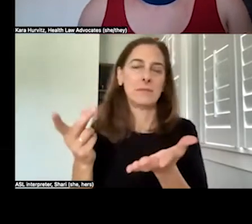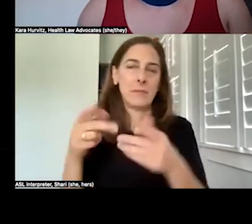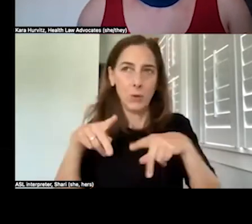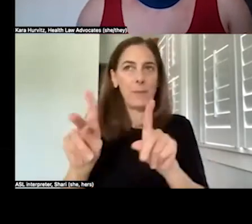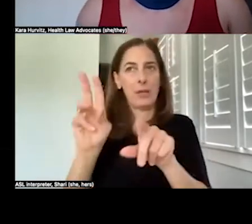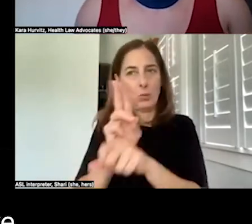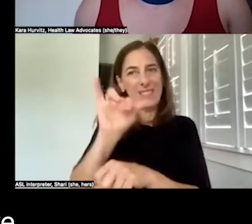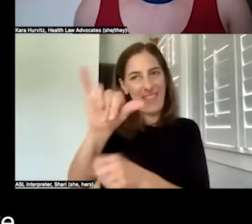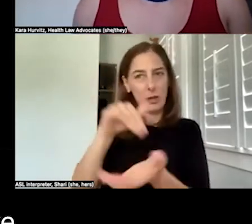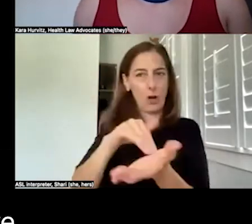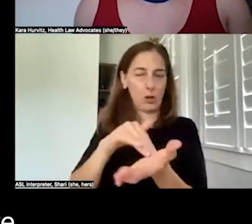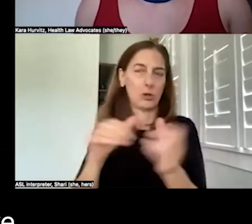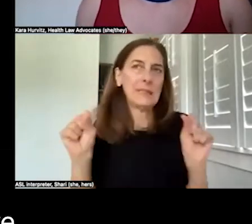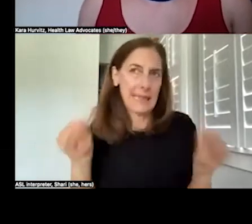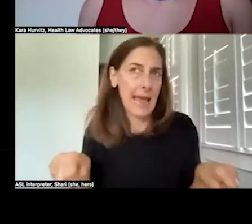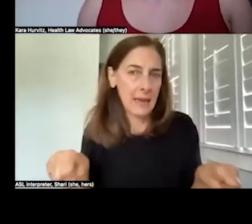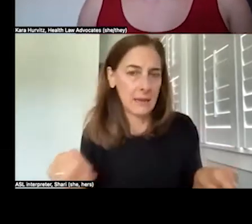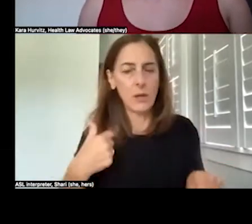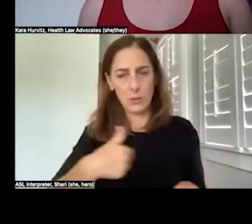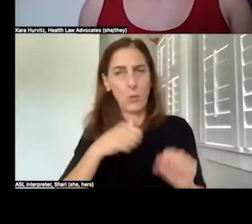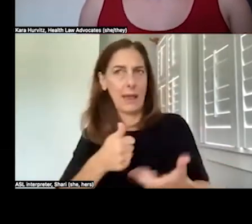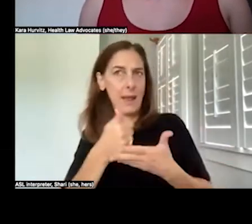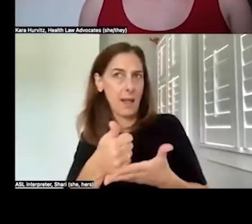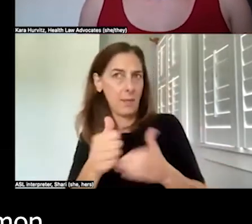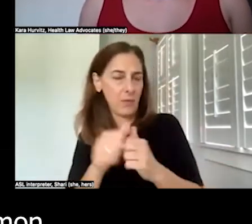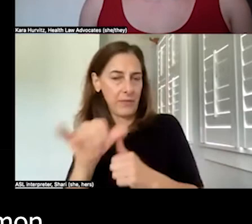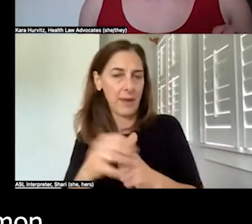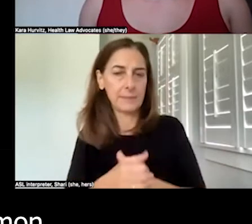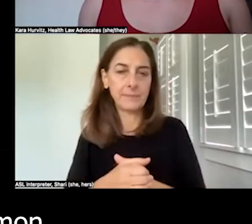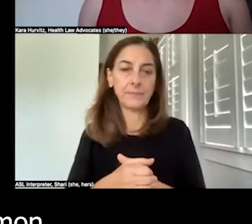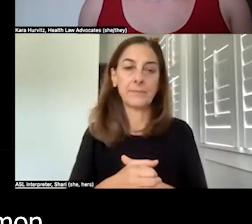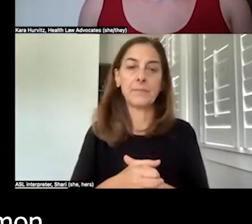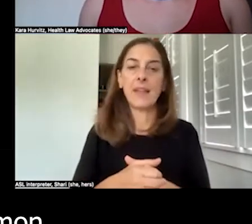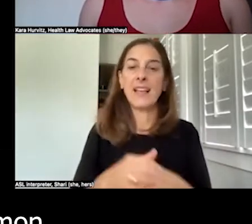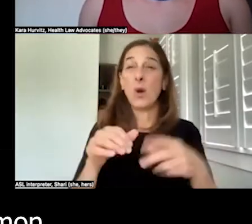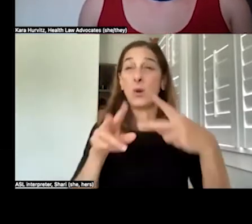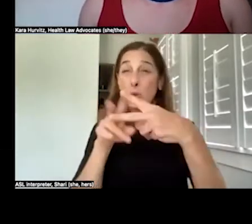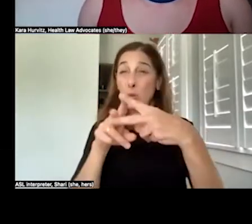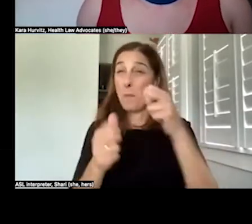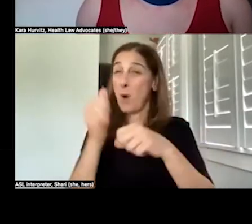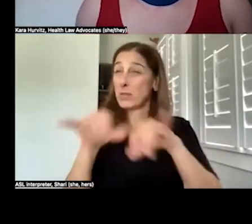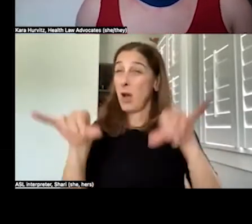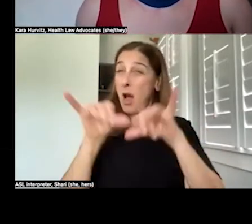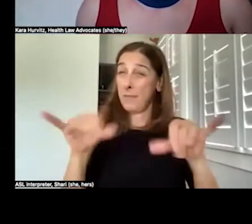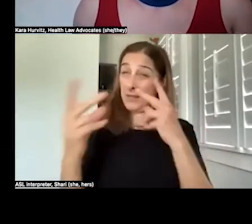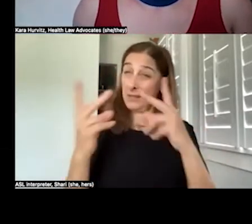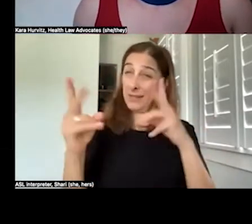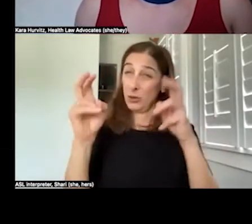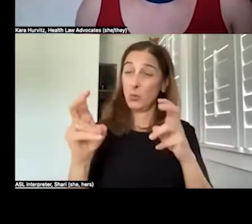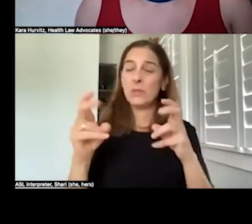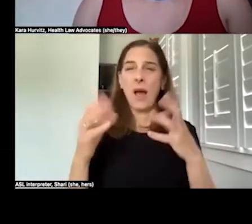So that being said, I want to do a deeper dive on those two issues that I flagged as most common for my organization.